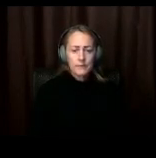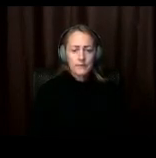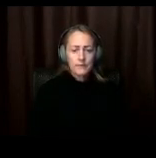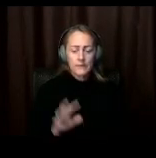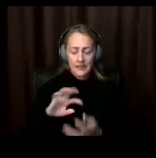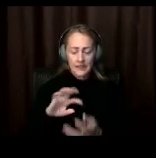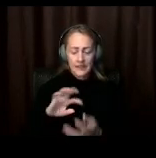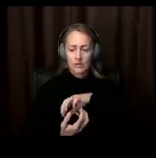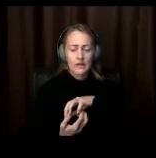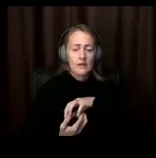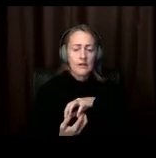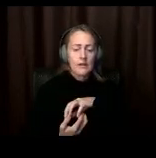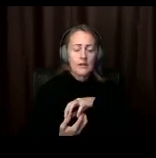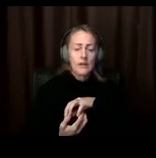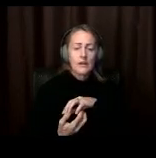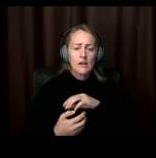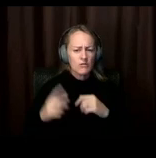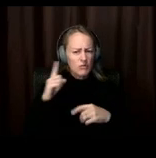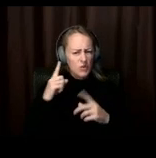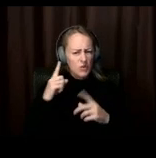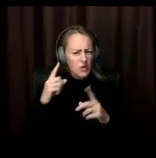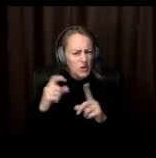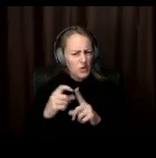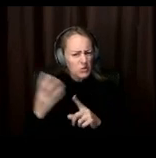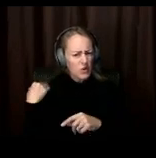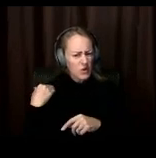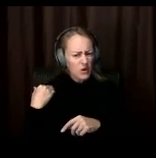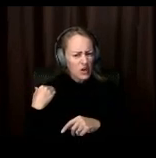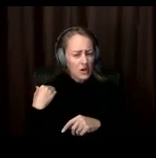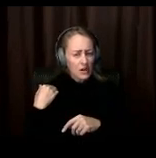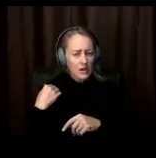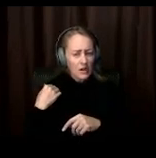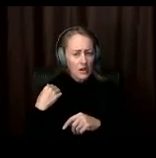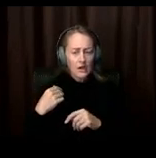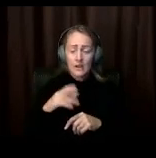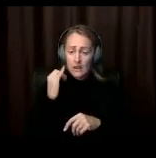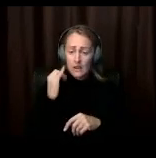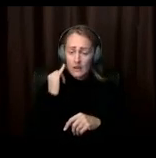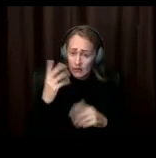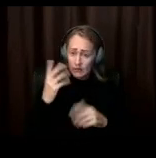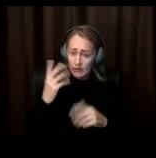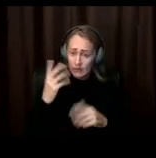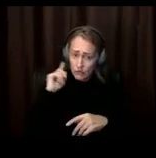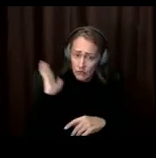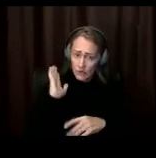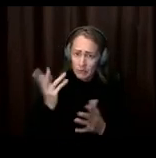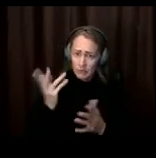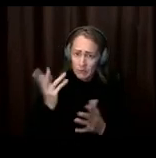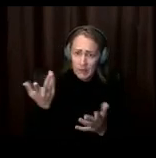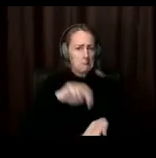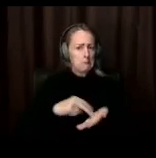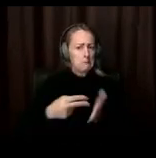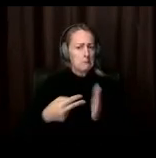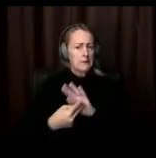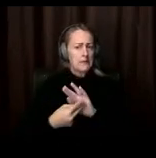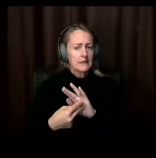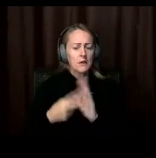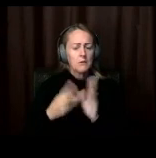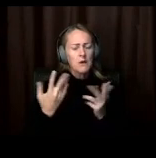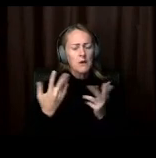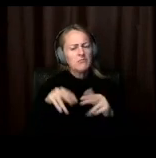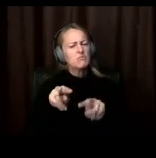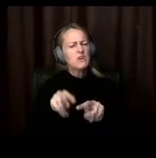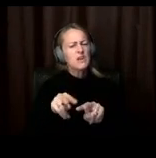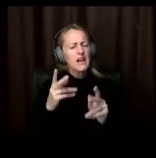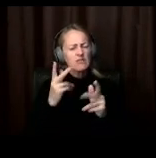Intersectionality. Have you heard Intersectionality. Even have if you you heard have, this word before? you might not know what it means. Even if you have, Let's take a you look might at not it. know what it means. The